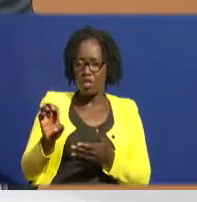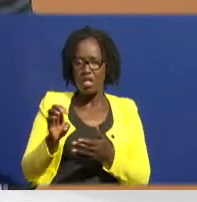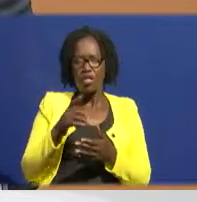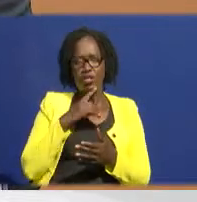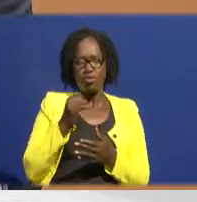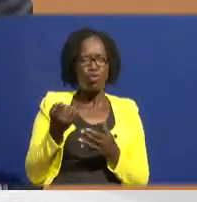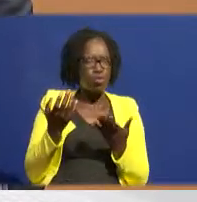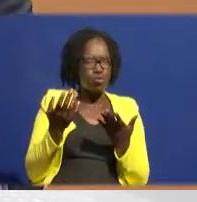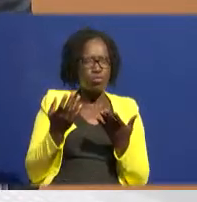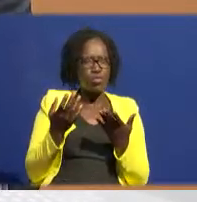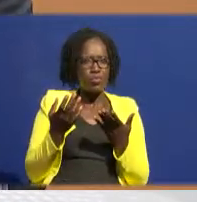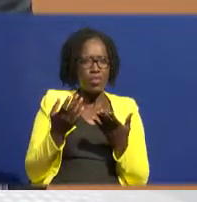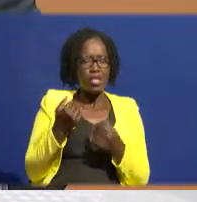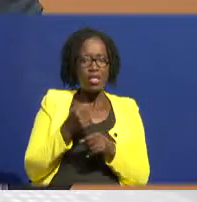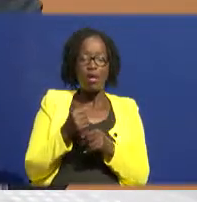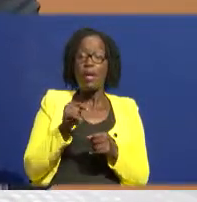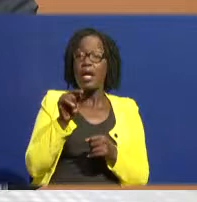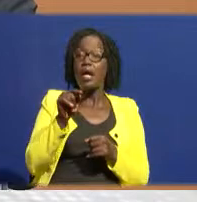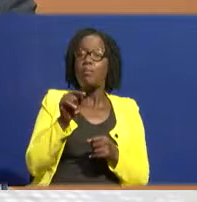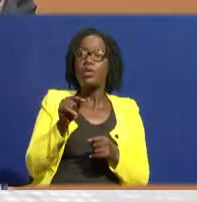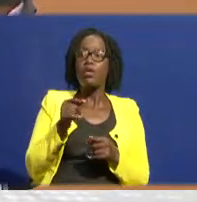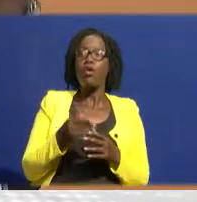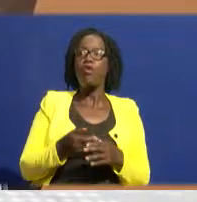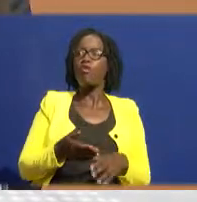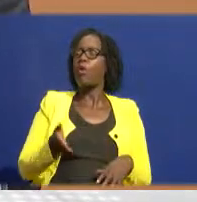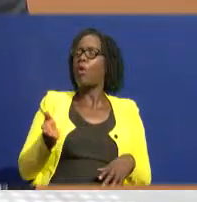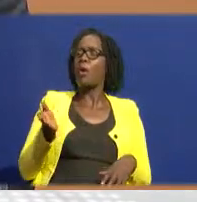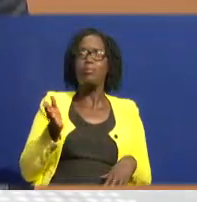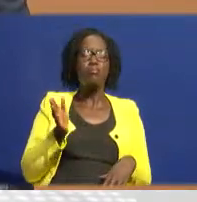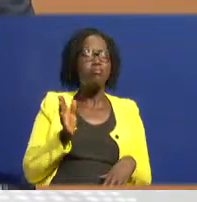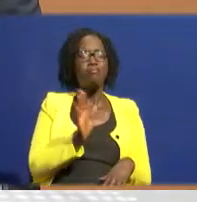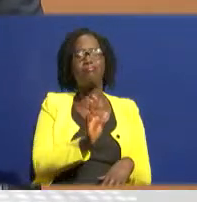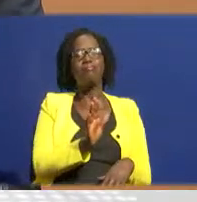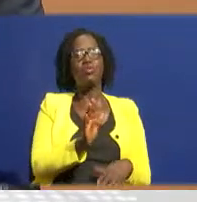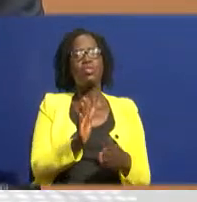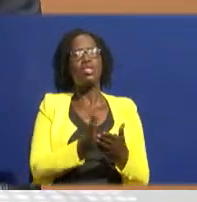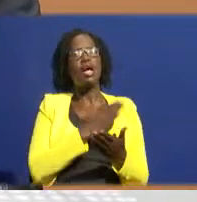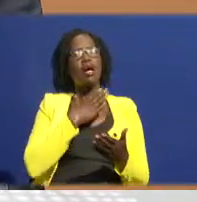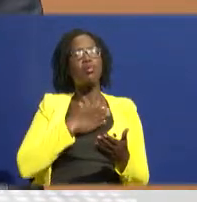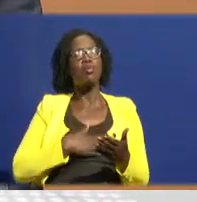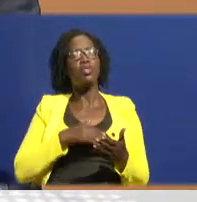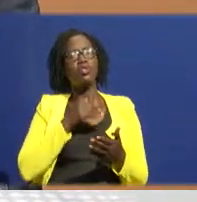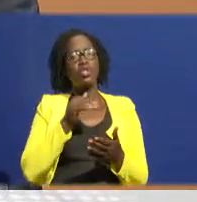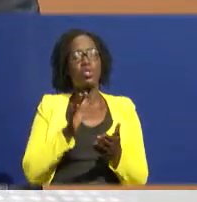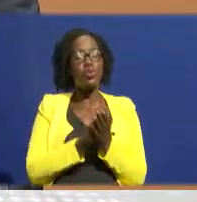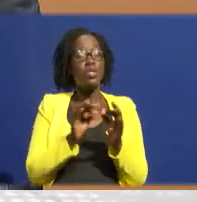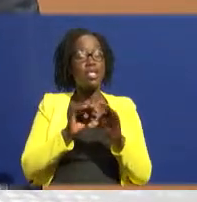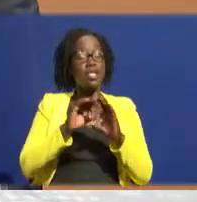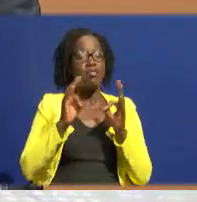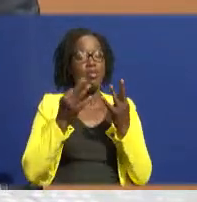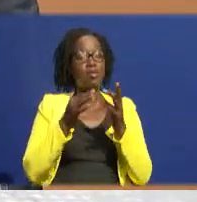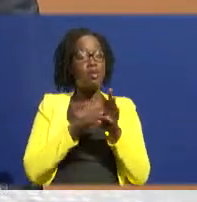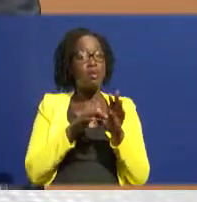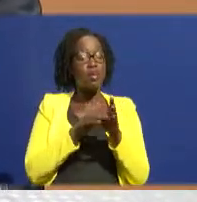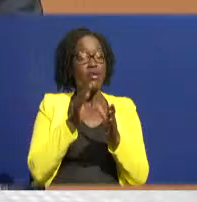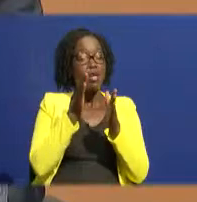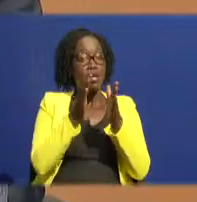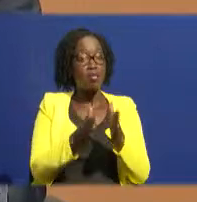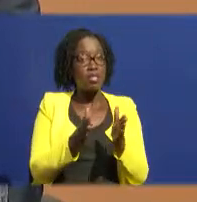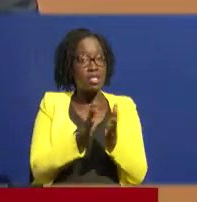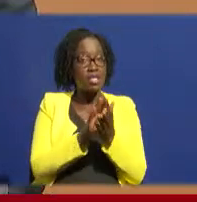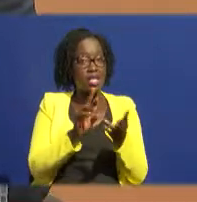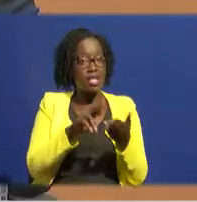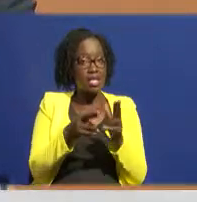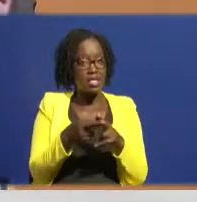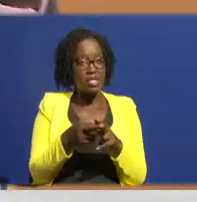So they should make a point of going to somebody, not even within that perimeter of the family. If this person is a